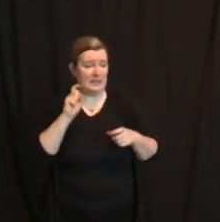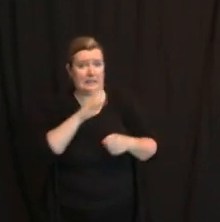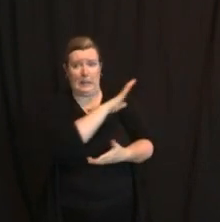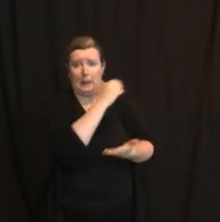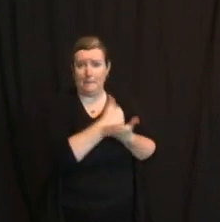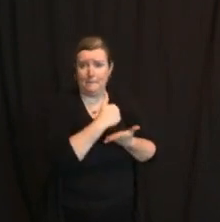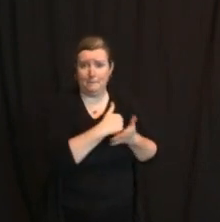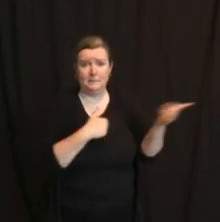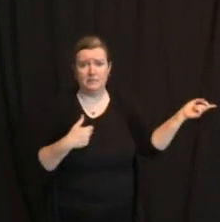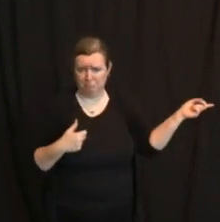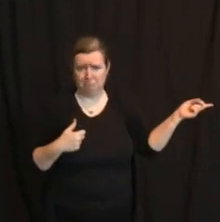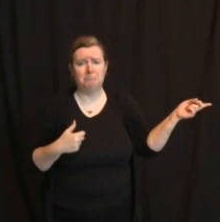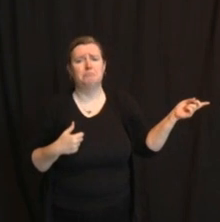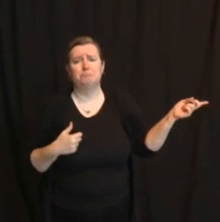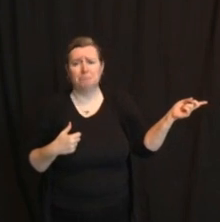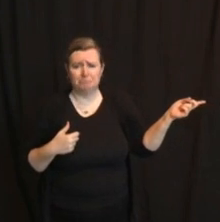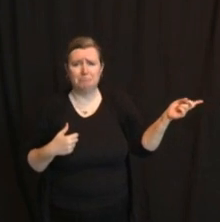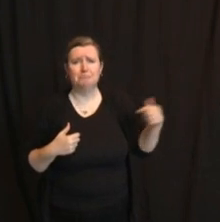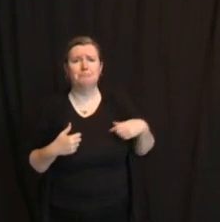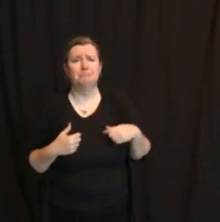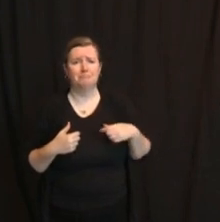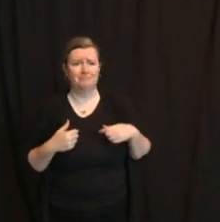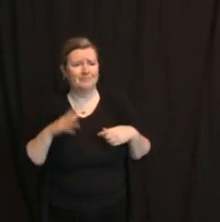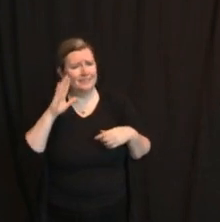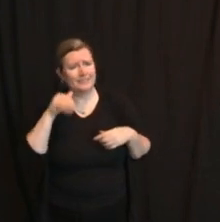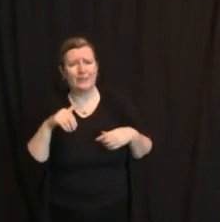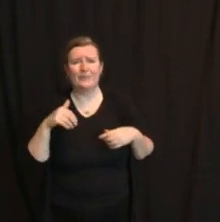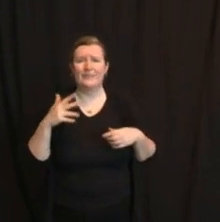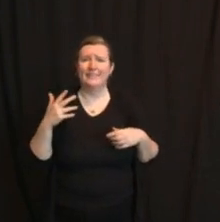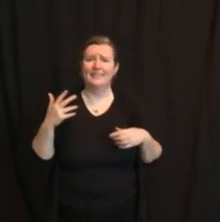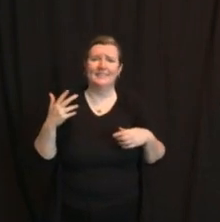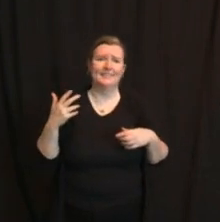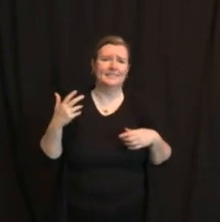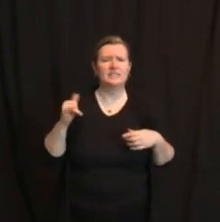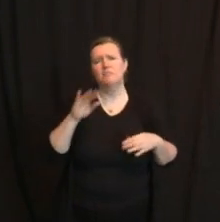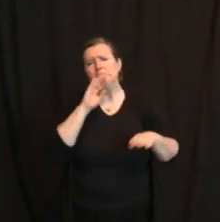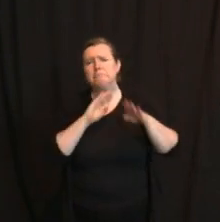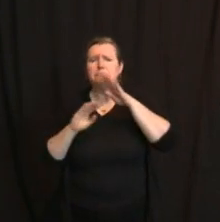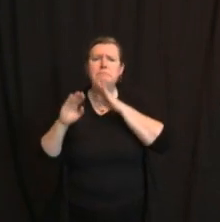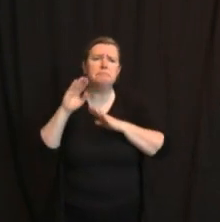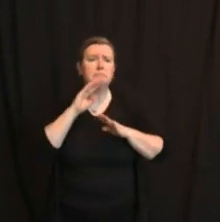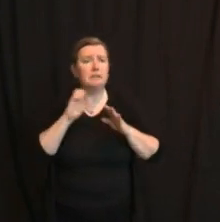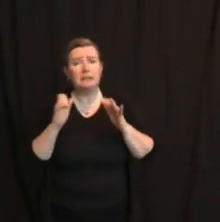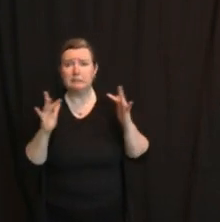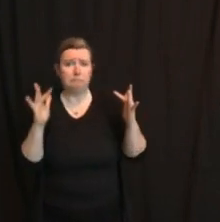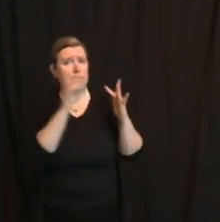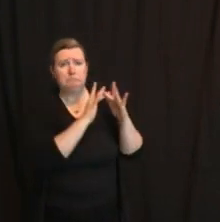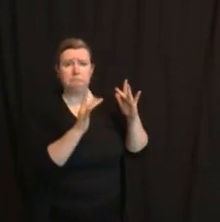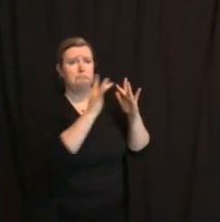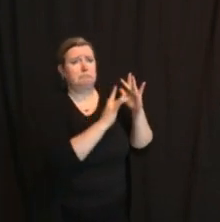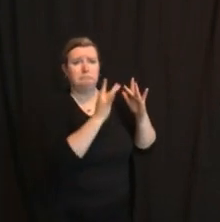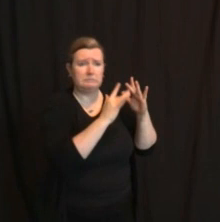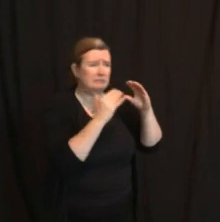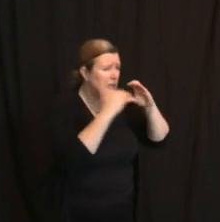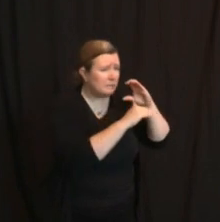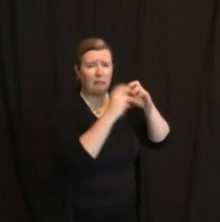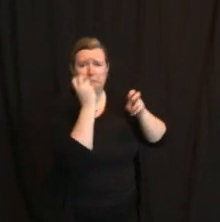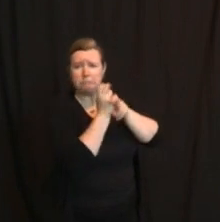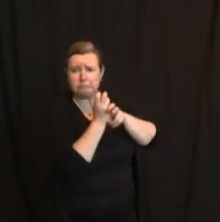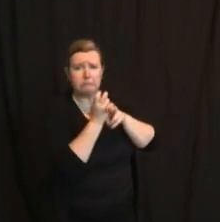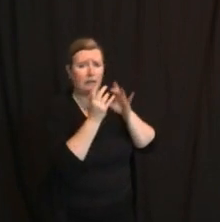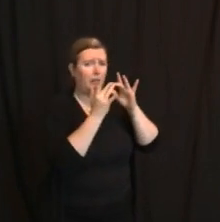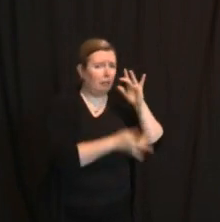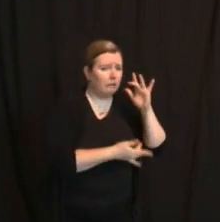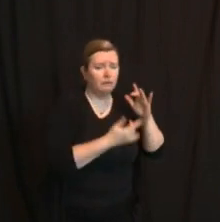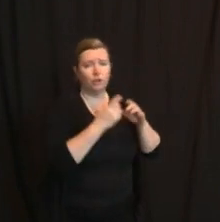not meant in any way to make you feel better if you're not getting through yet. We understand that, but it's Thursday. This is the day